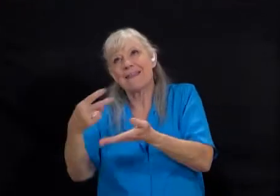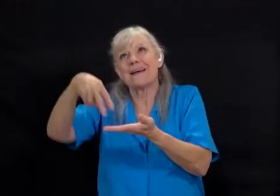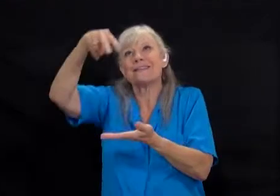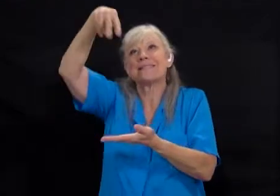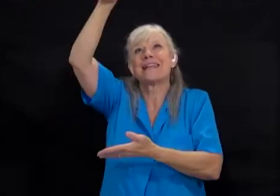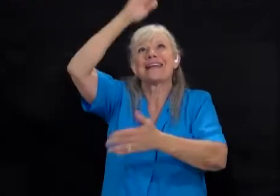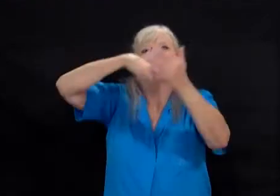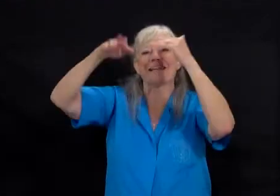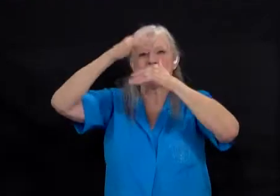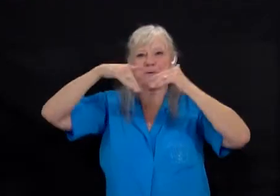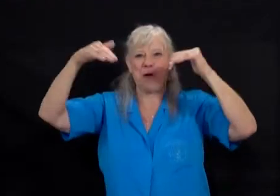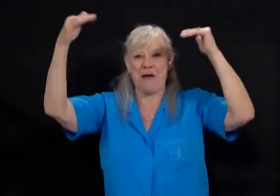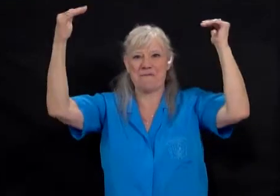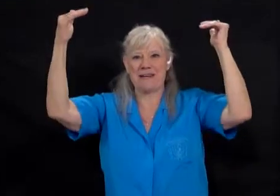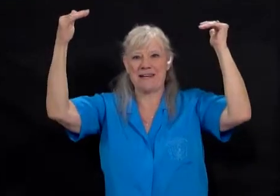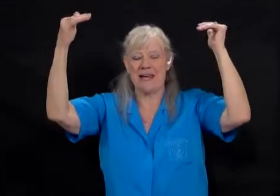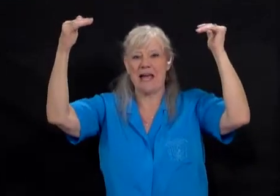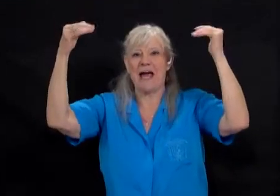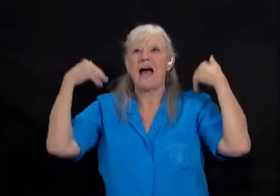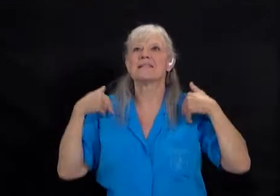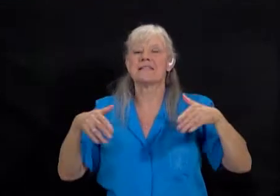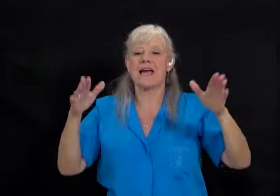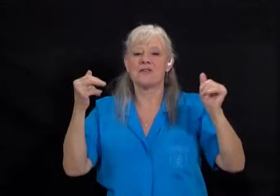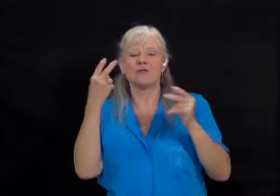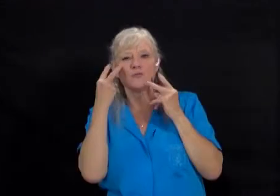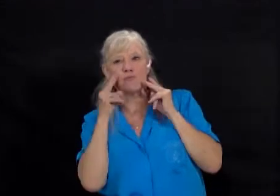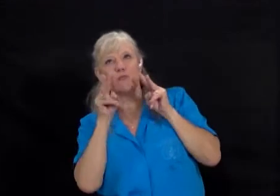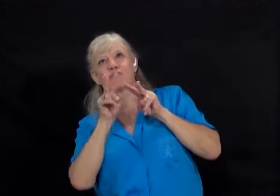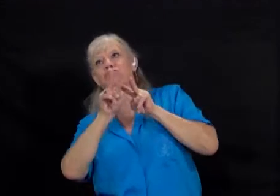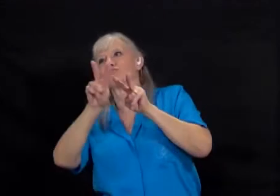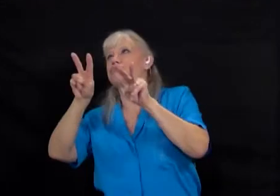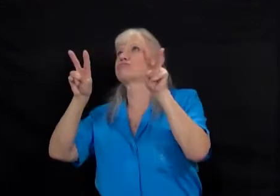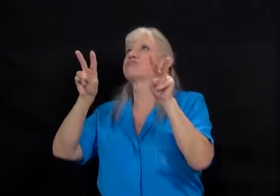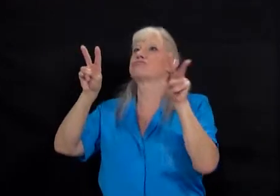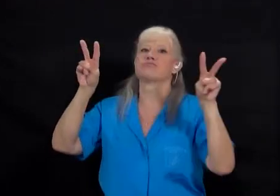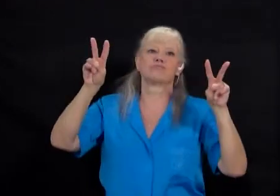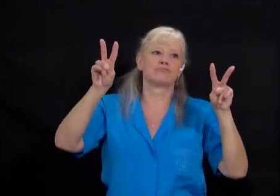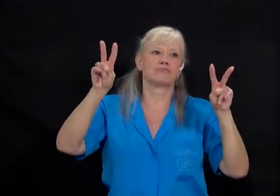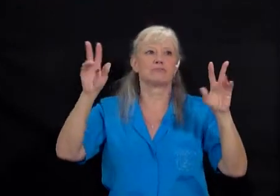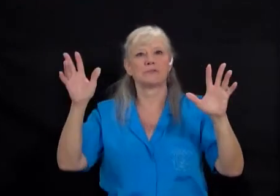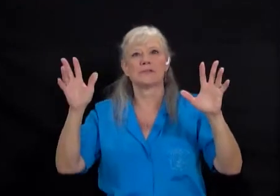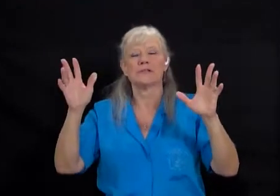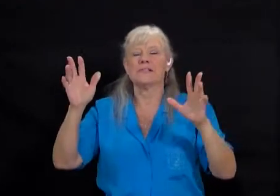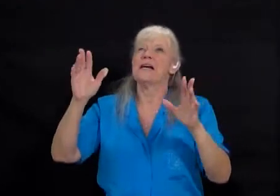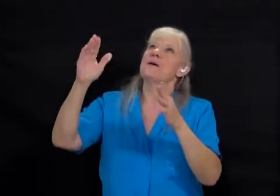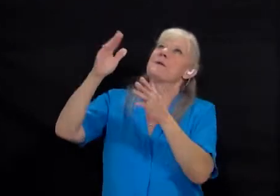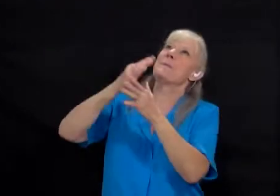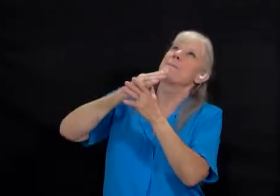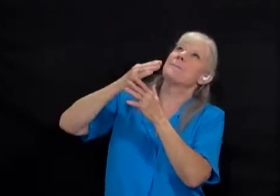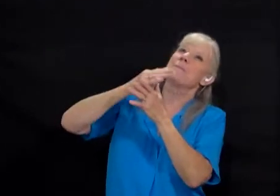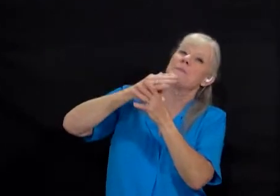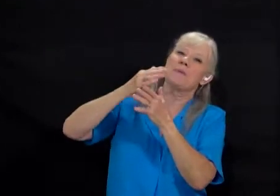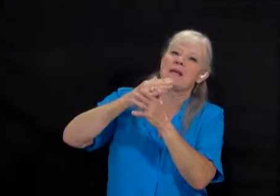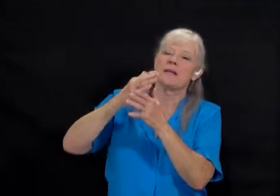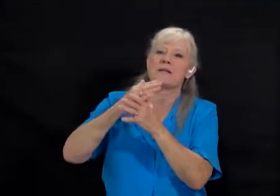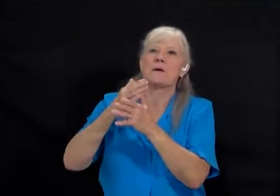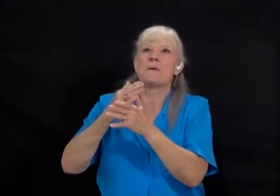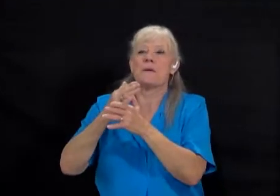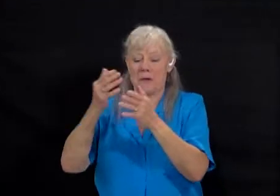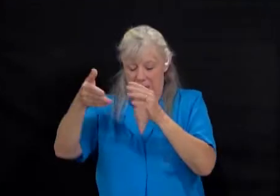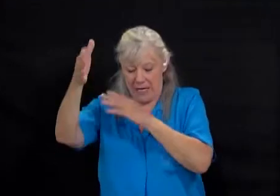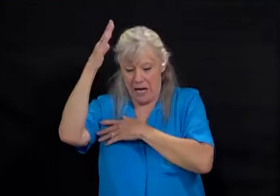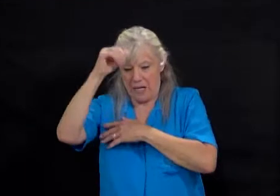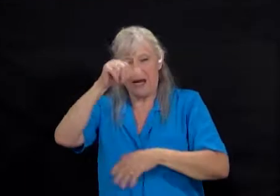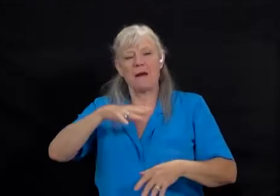heavens as the angels gazed in wonder. Mediator between God and man, judge of the world and Lord of hosts,